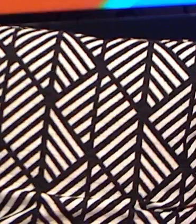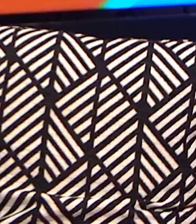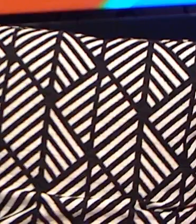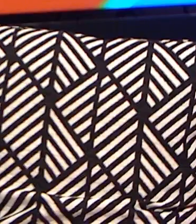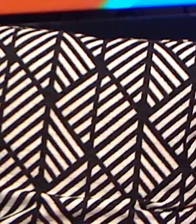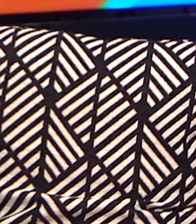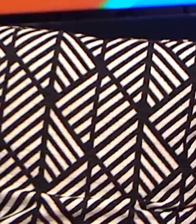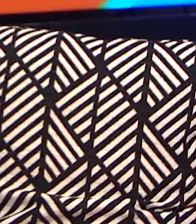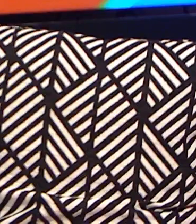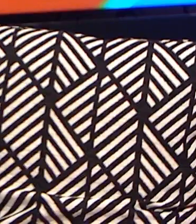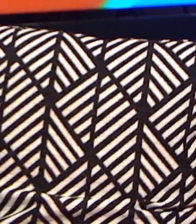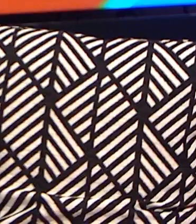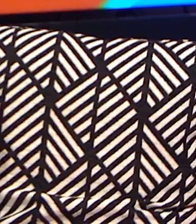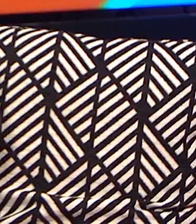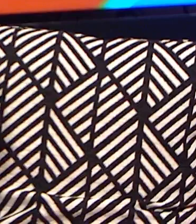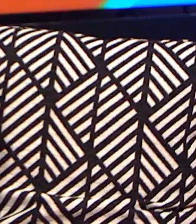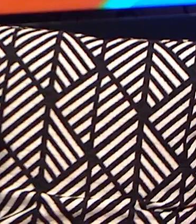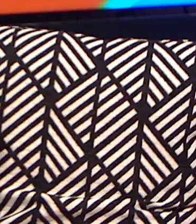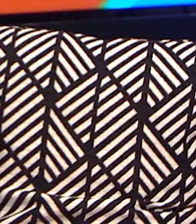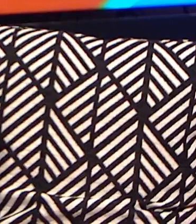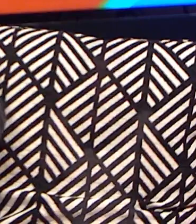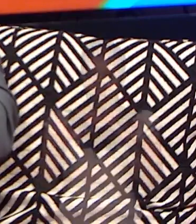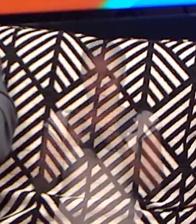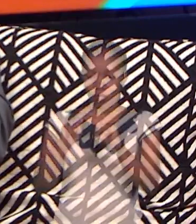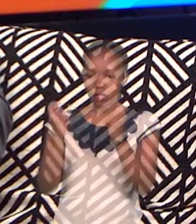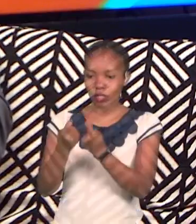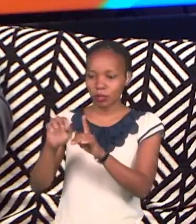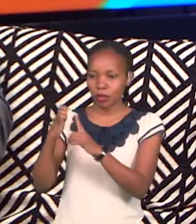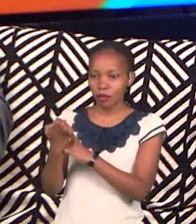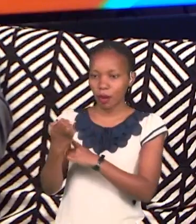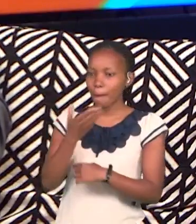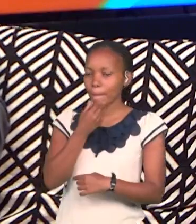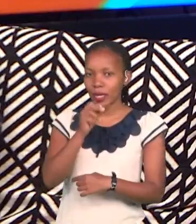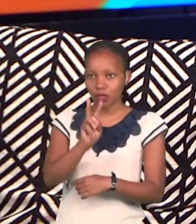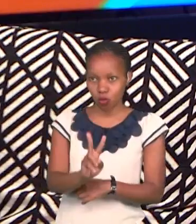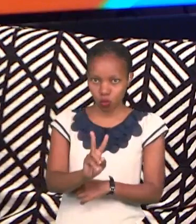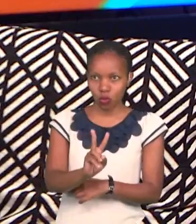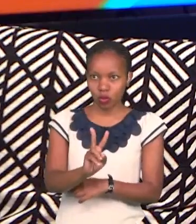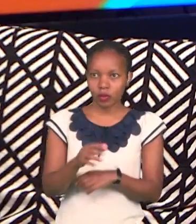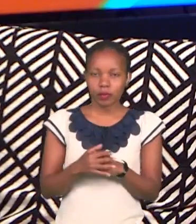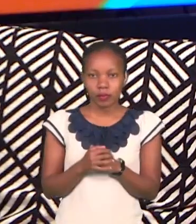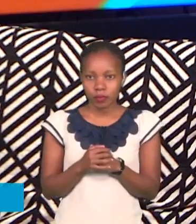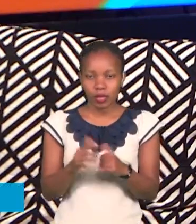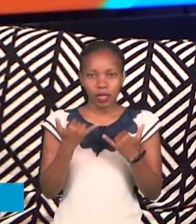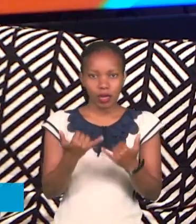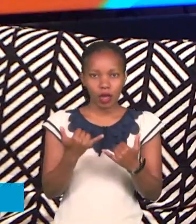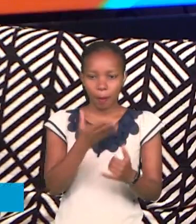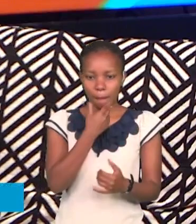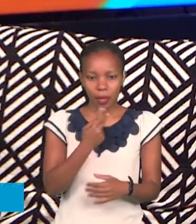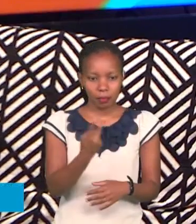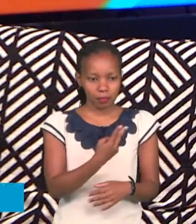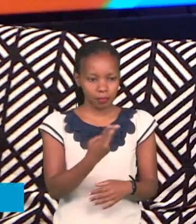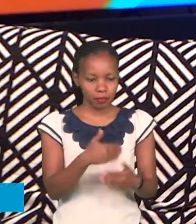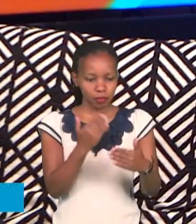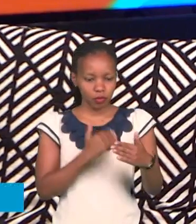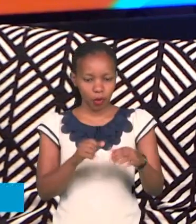Welcome back to Morning Live. On set, I'm joined by Team Environment, Matthew Ochanda and Charles Lukanya. Now, gentlemen, before the